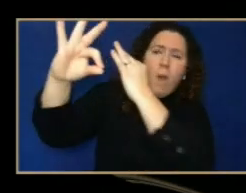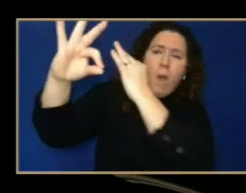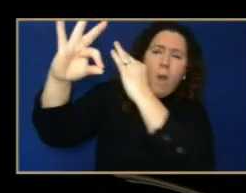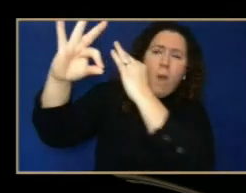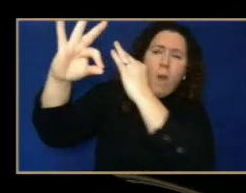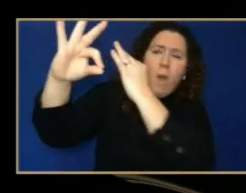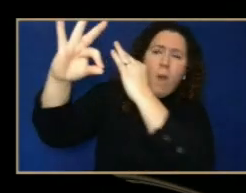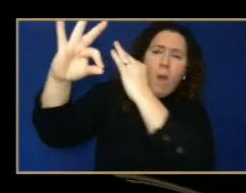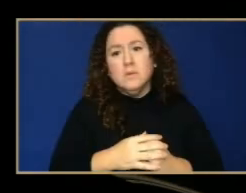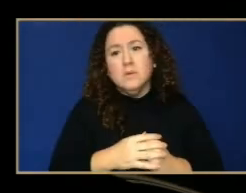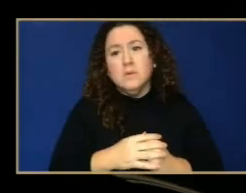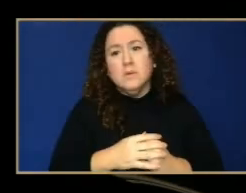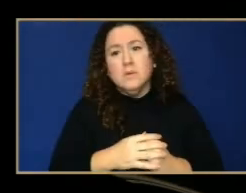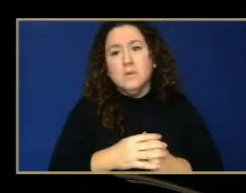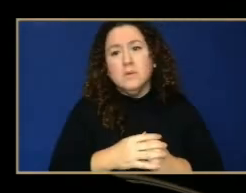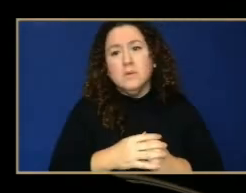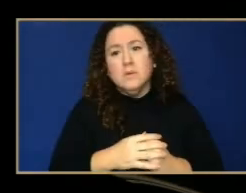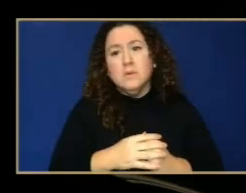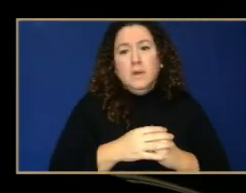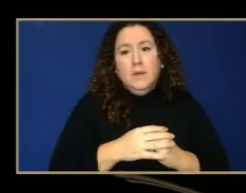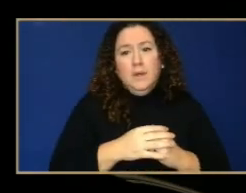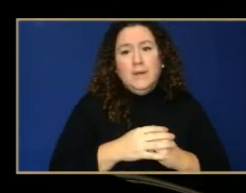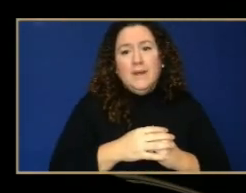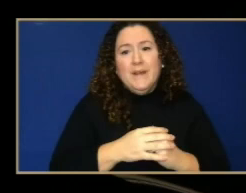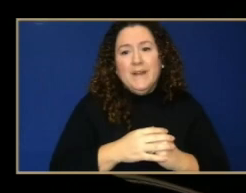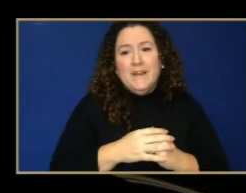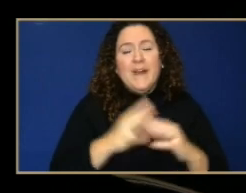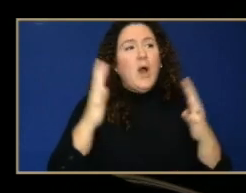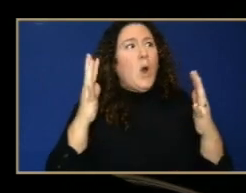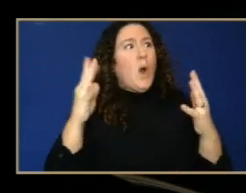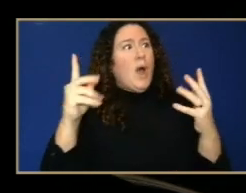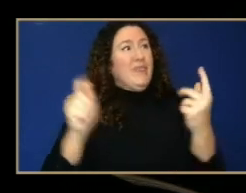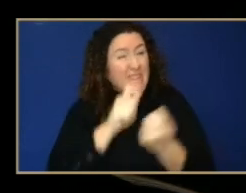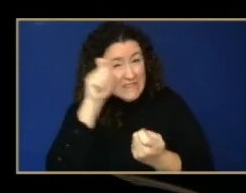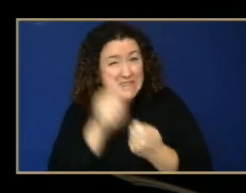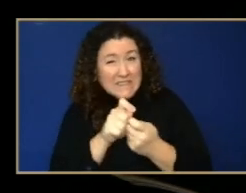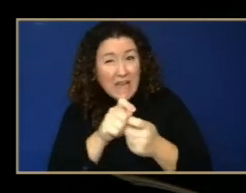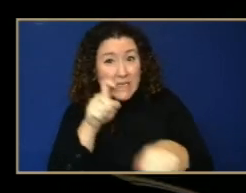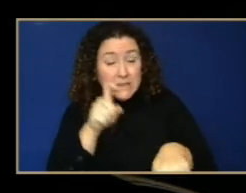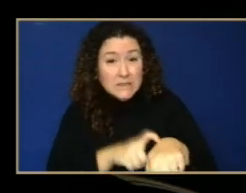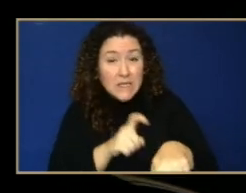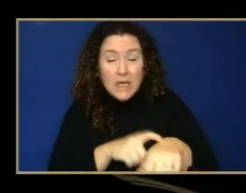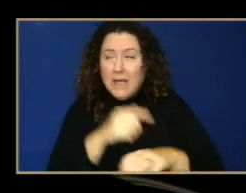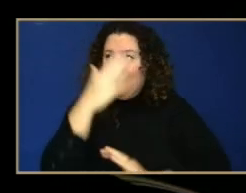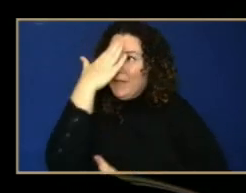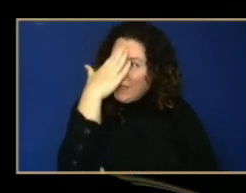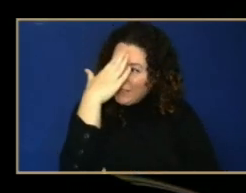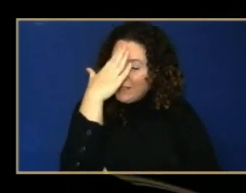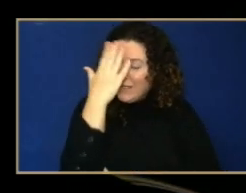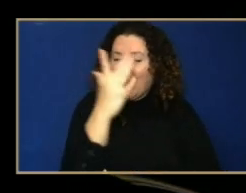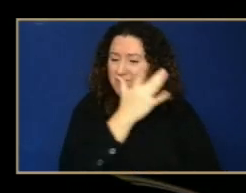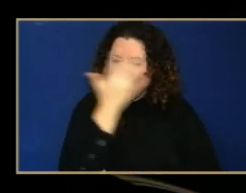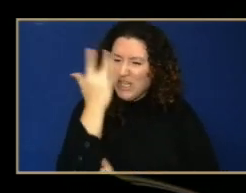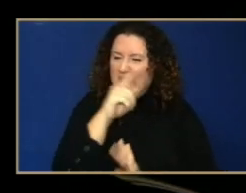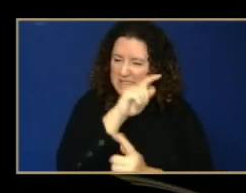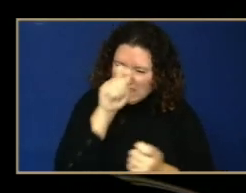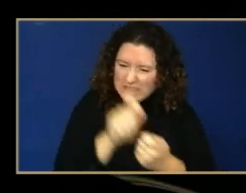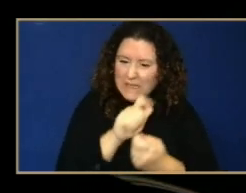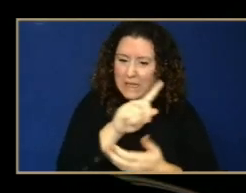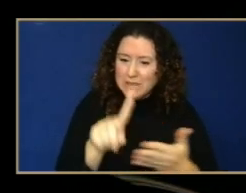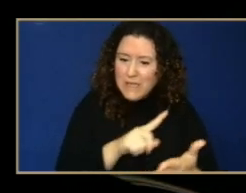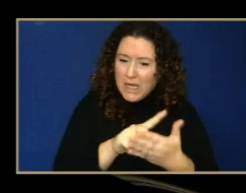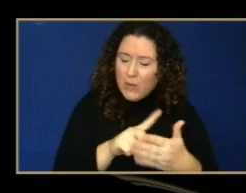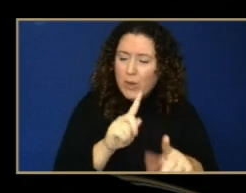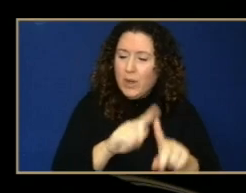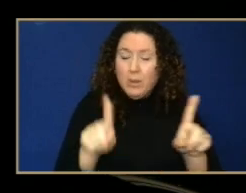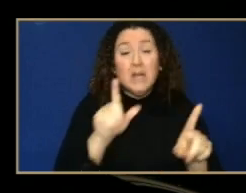So the exact time, oh man, I forget the exact hour of it, but the if you go out on the 21st,